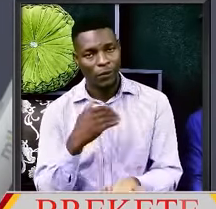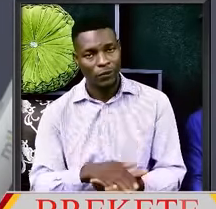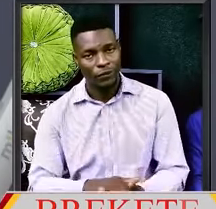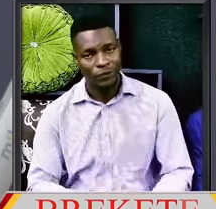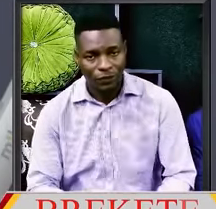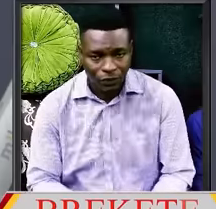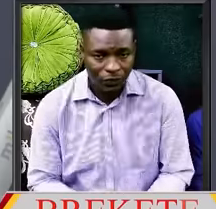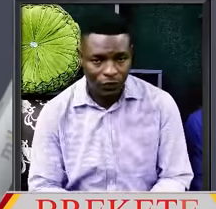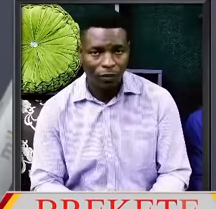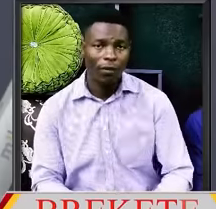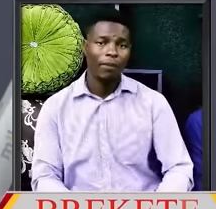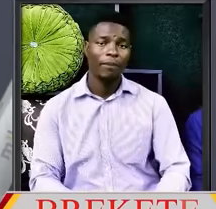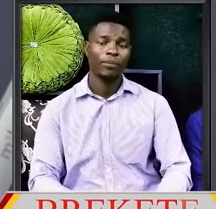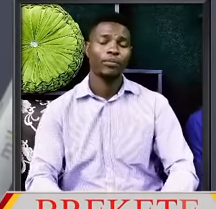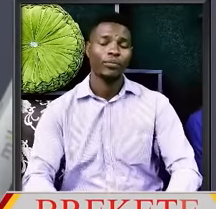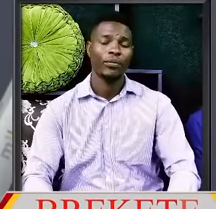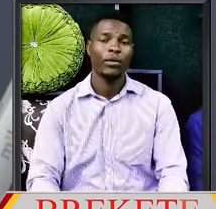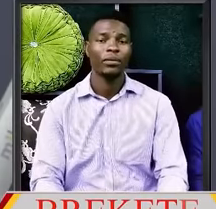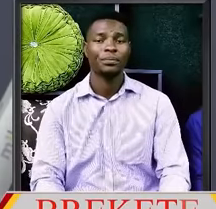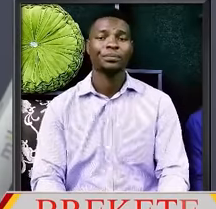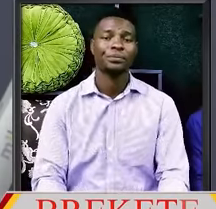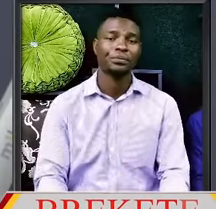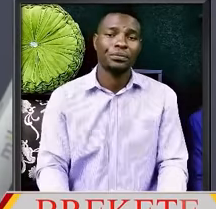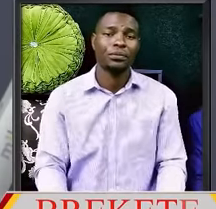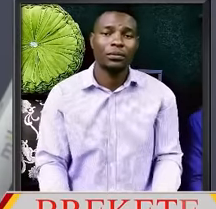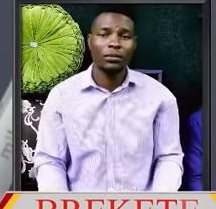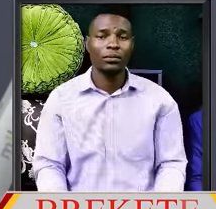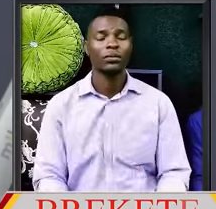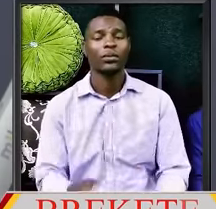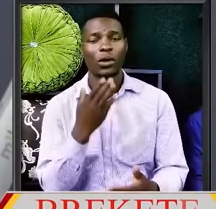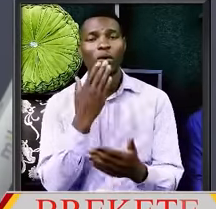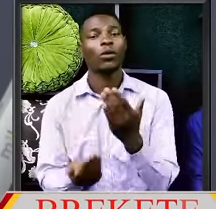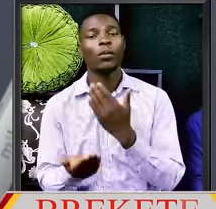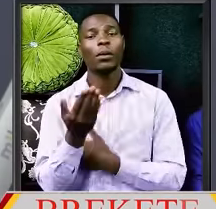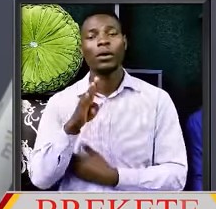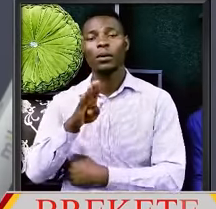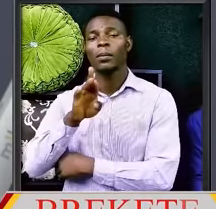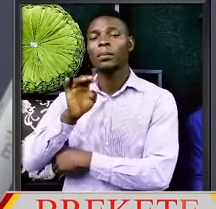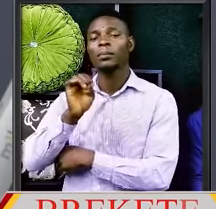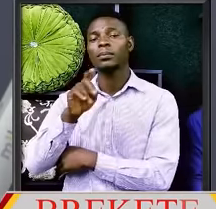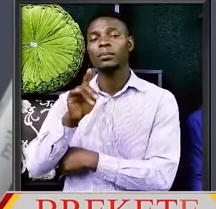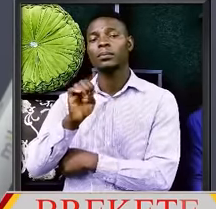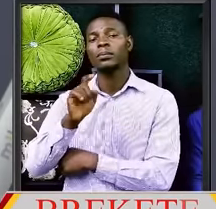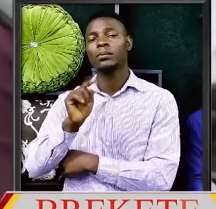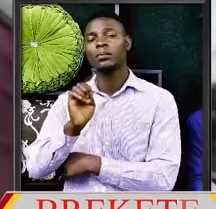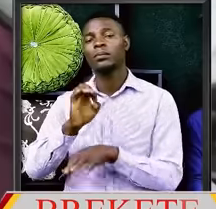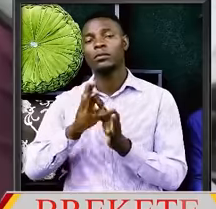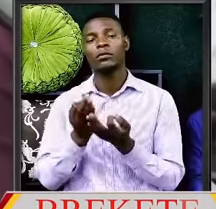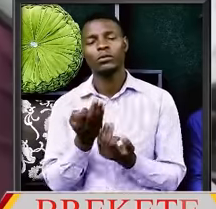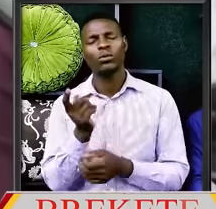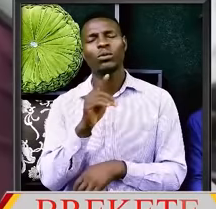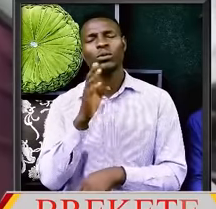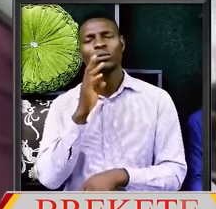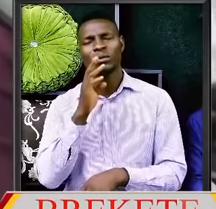Good morning. Good morning. Yeah, waiting be your name. Where are you Devano from?